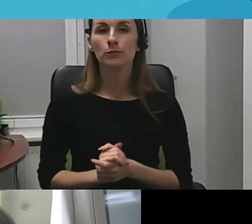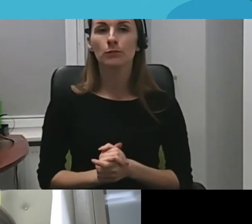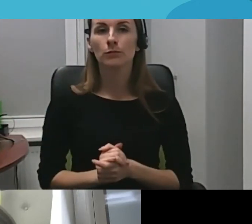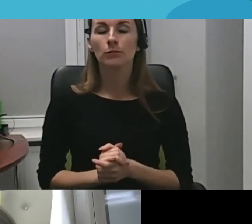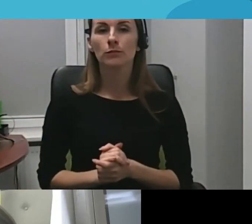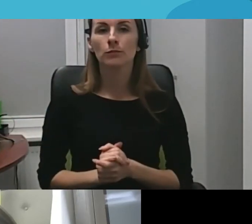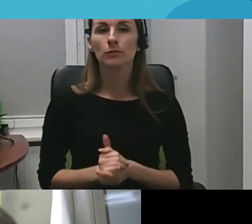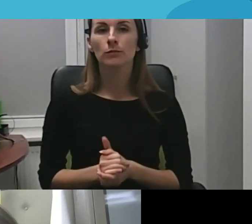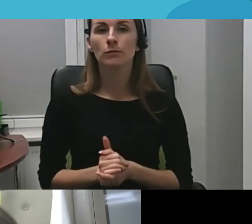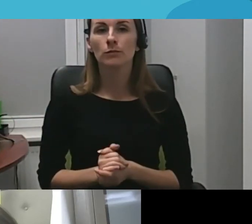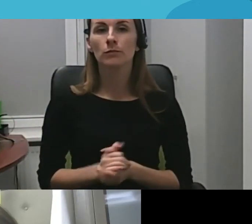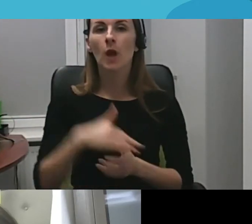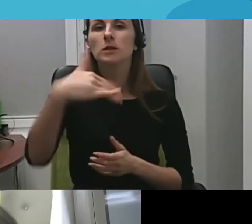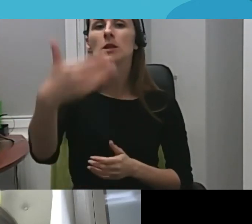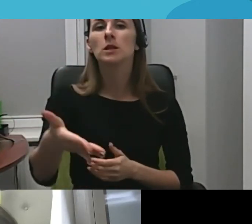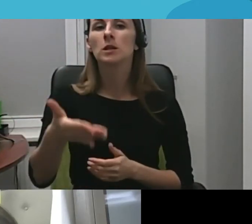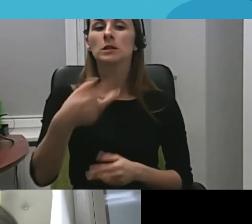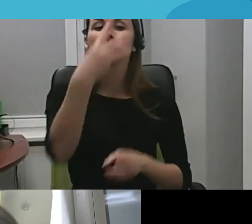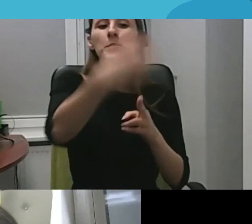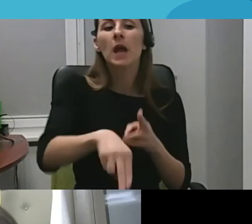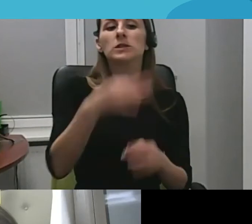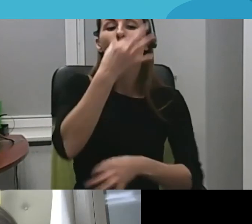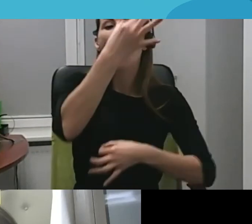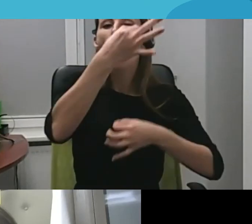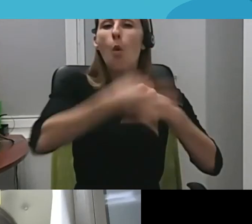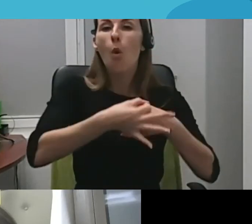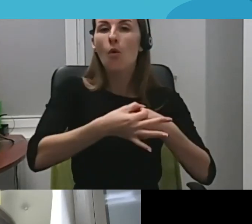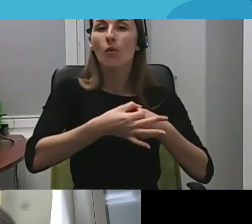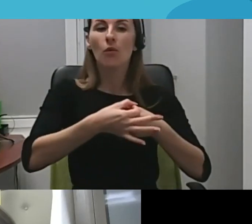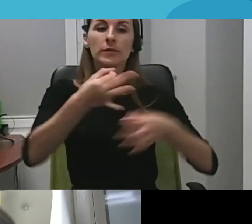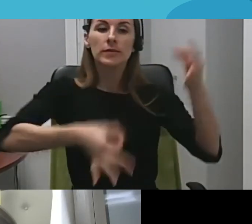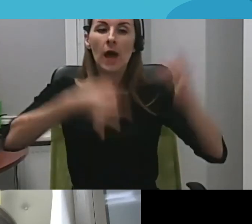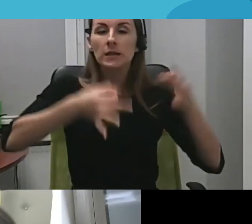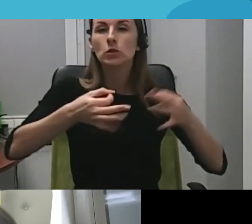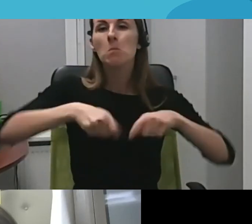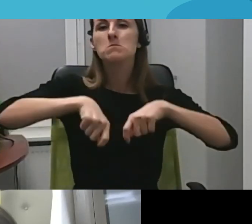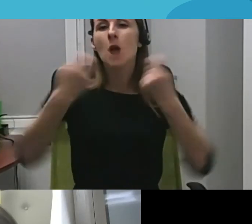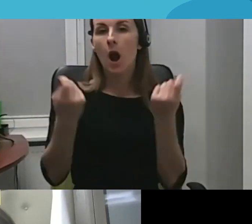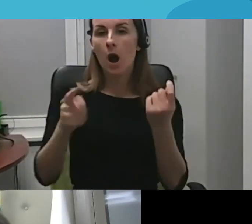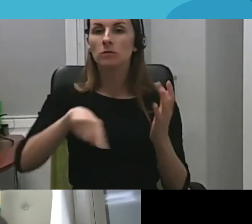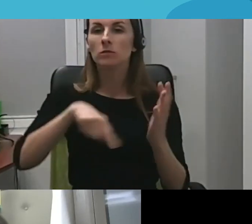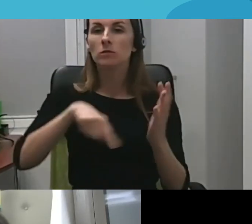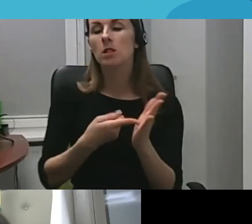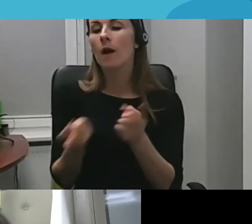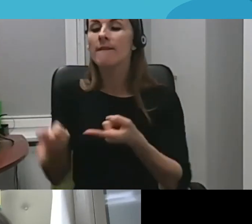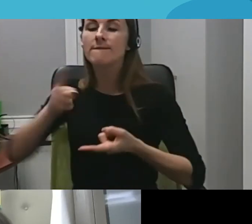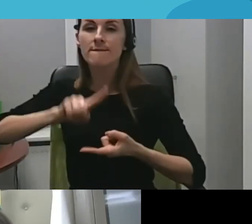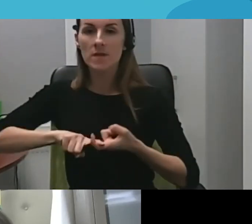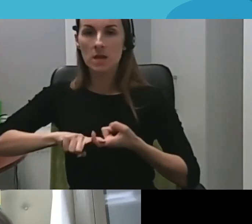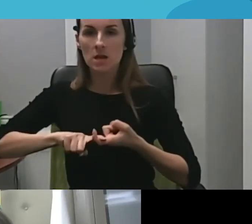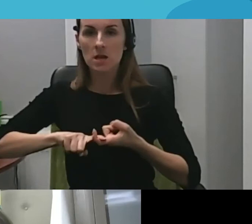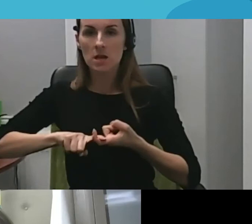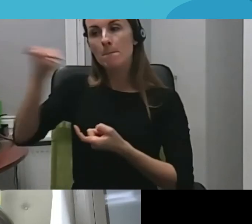human rights violations, first of all, belongs to the Belarusian people themselves. We can support